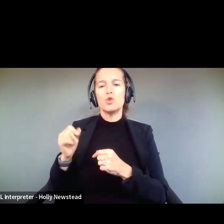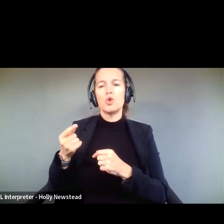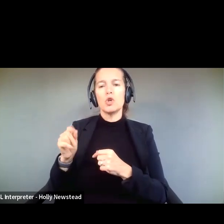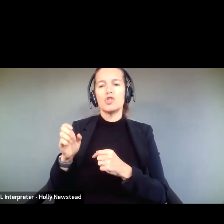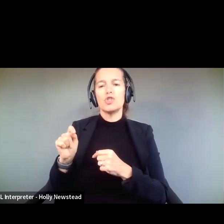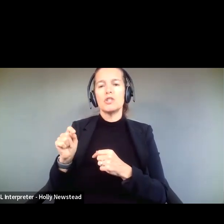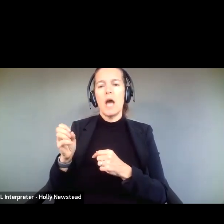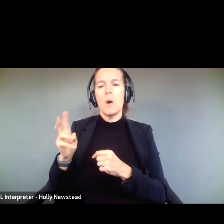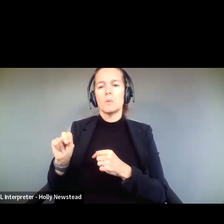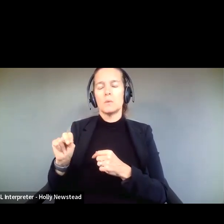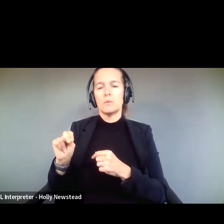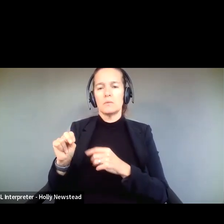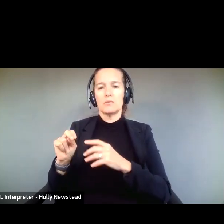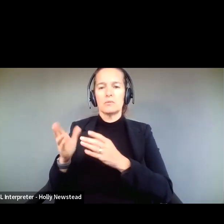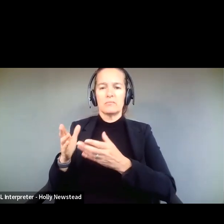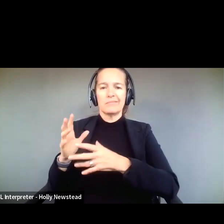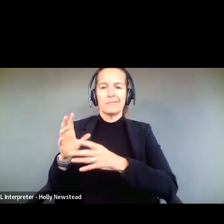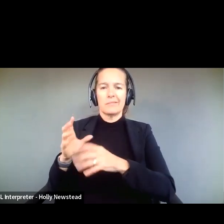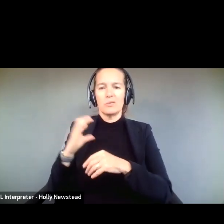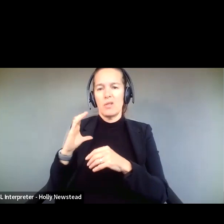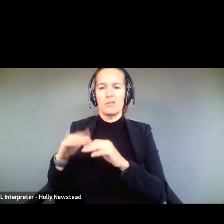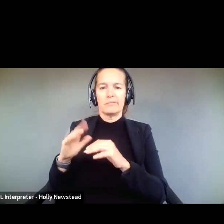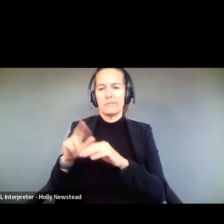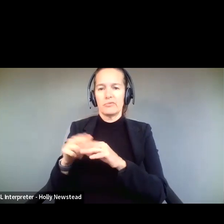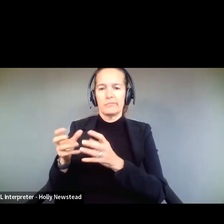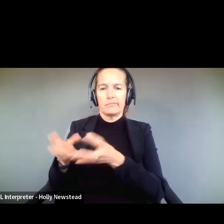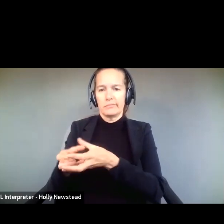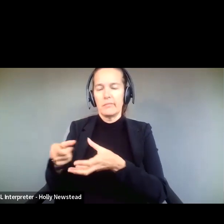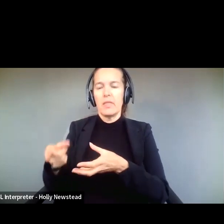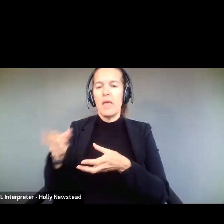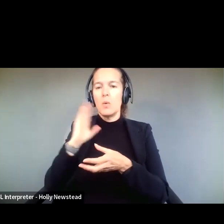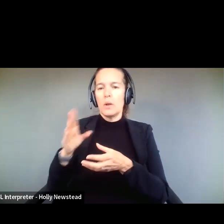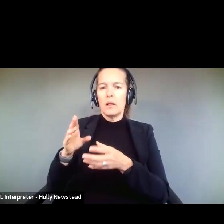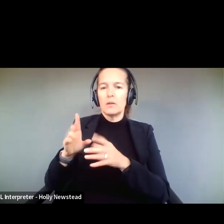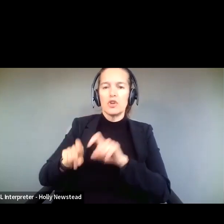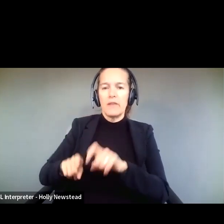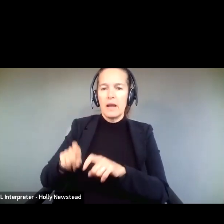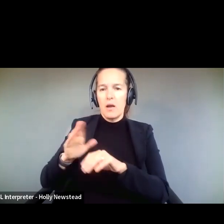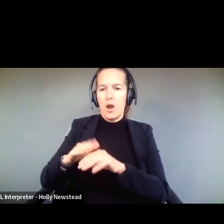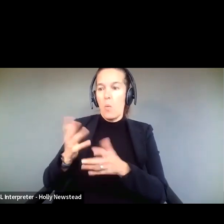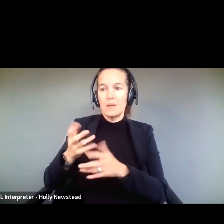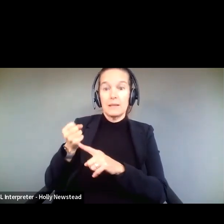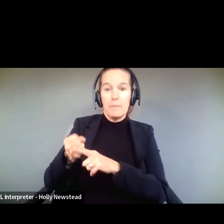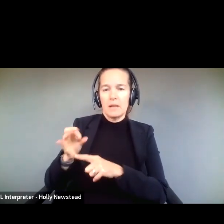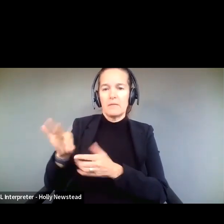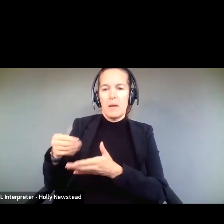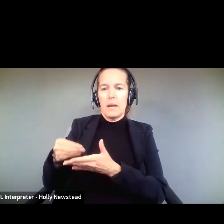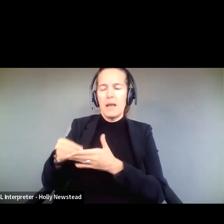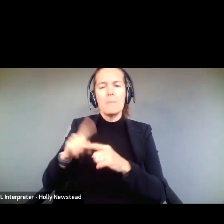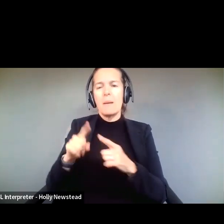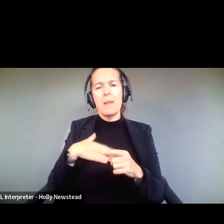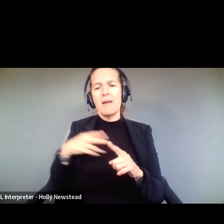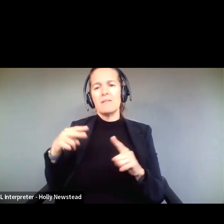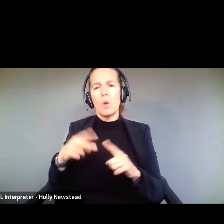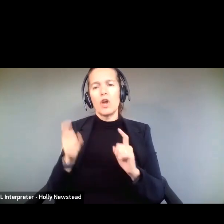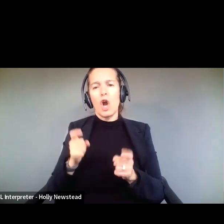Cultural Competence is going to produce an evaluation later this spring to say, all right, here's the impact of them. From my point of view, these grants should be going to